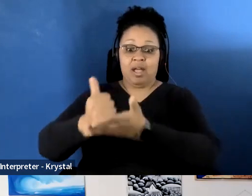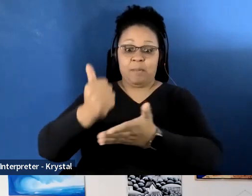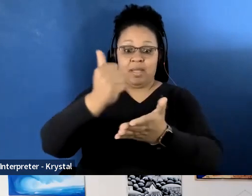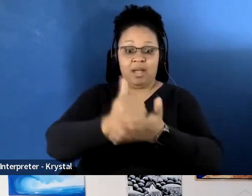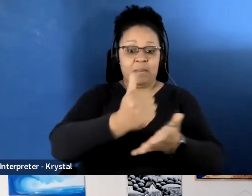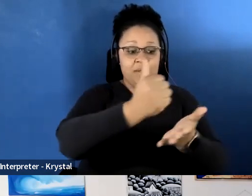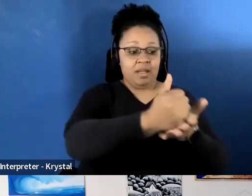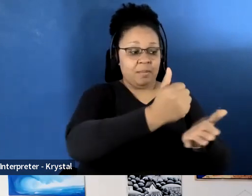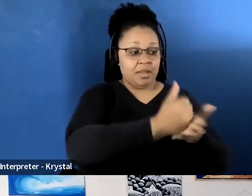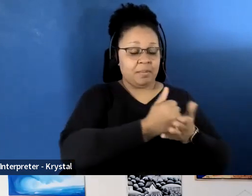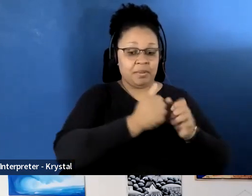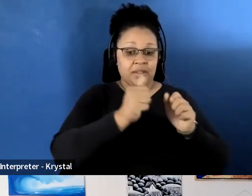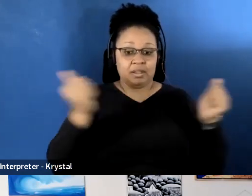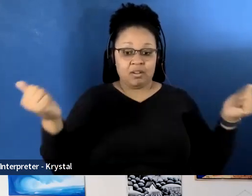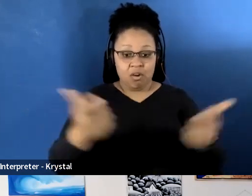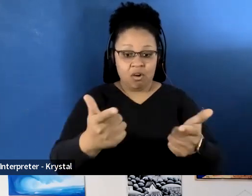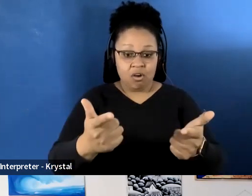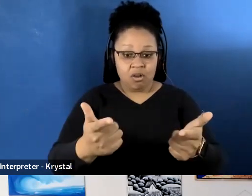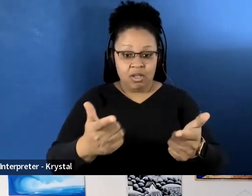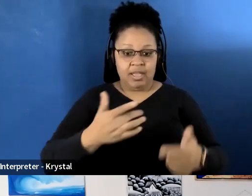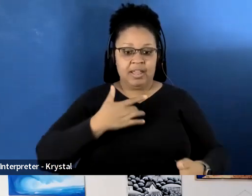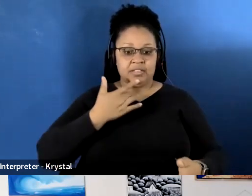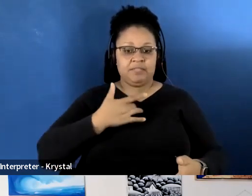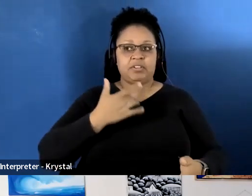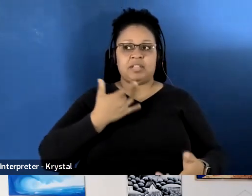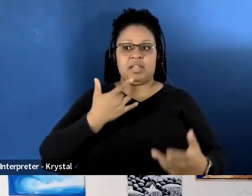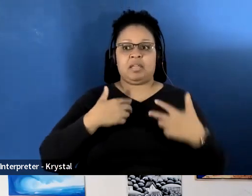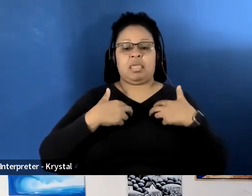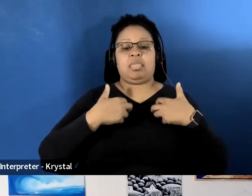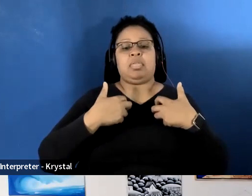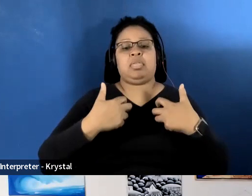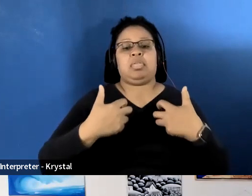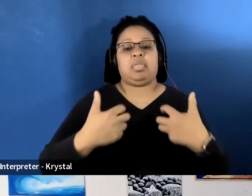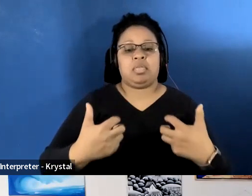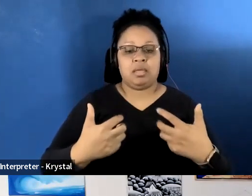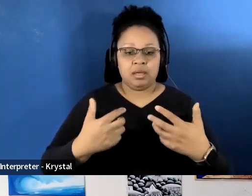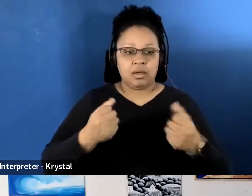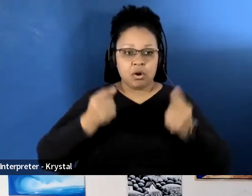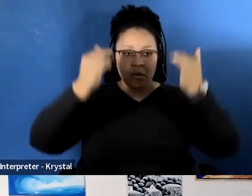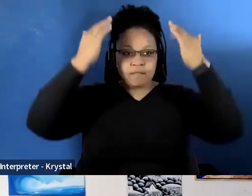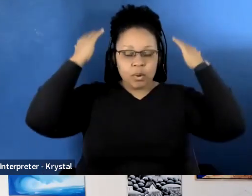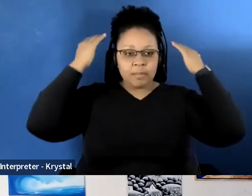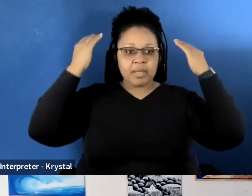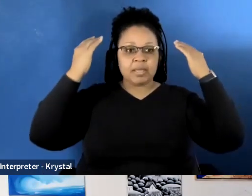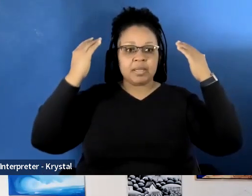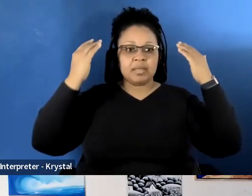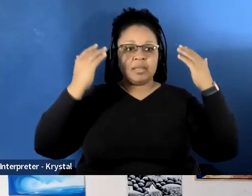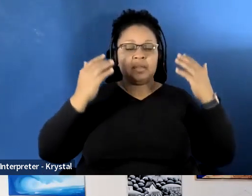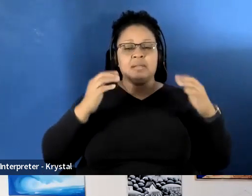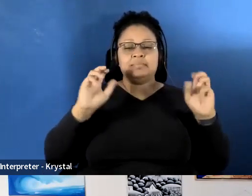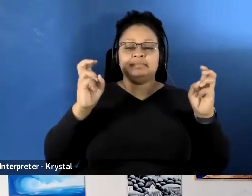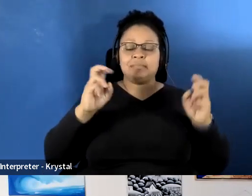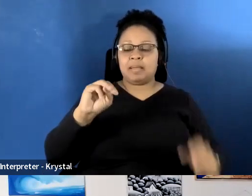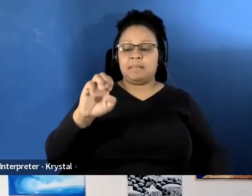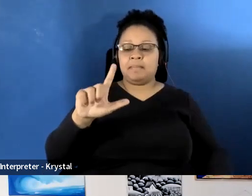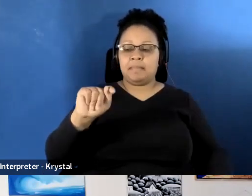everybody. And it just does feel, it can be overwhelming and I always use the term meltdowny because